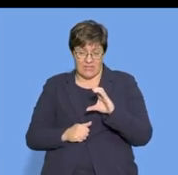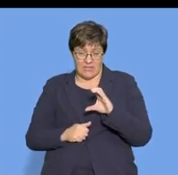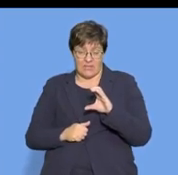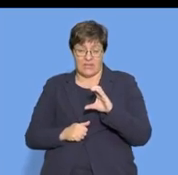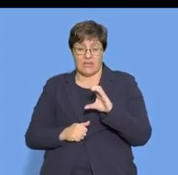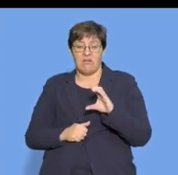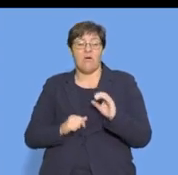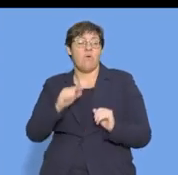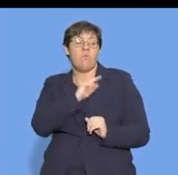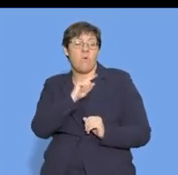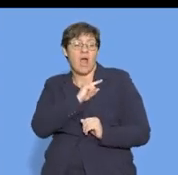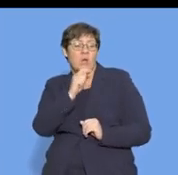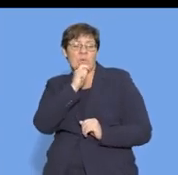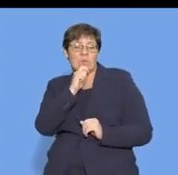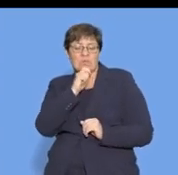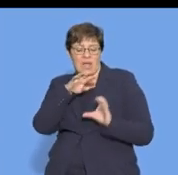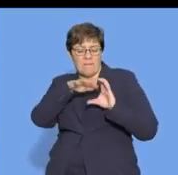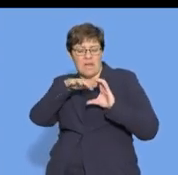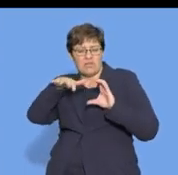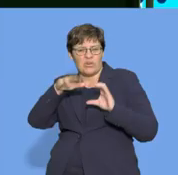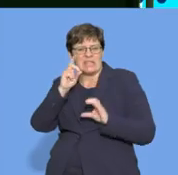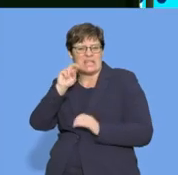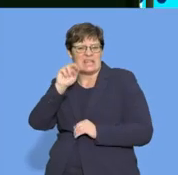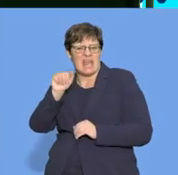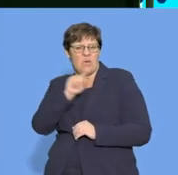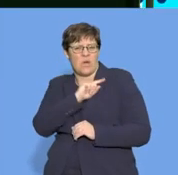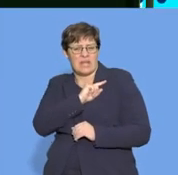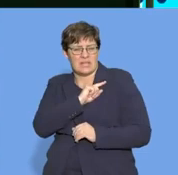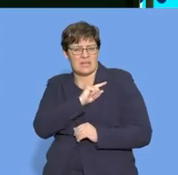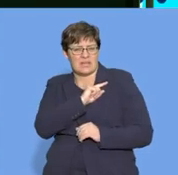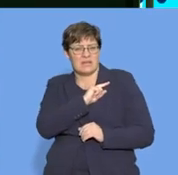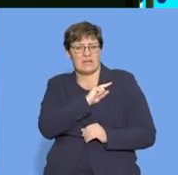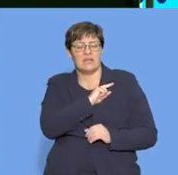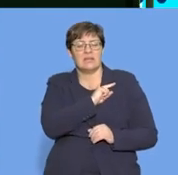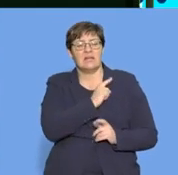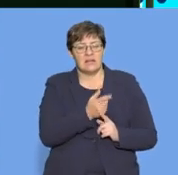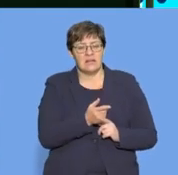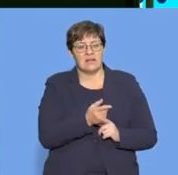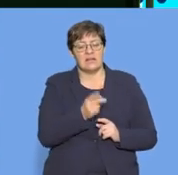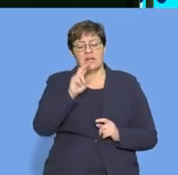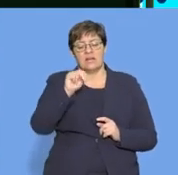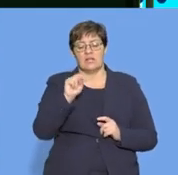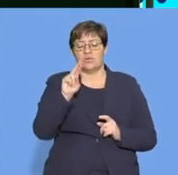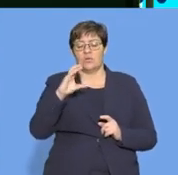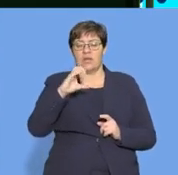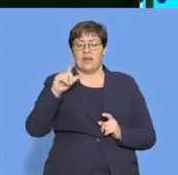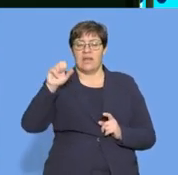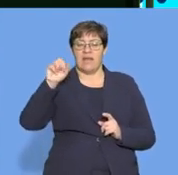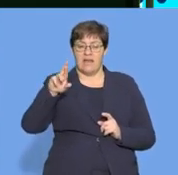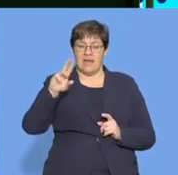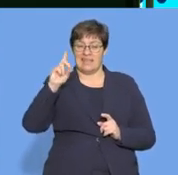mitochondria. Now, the reason why we use mitochondrial DNA is because nuclear DNA, as you